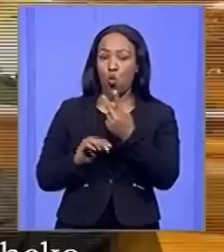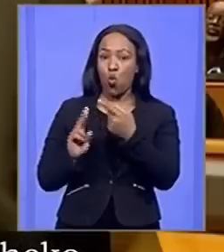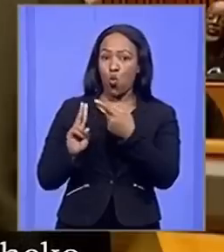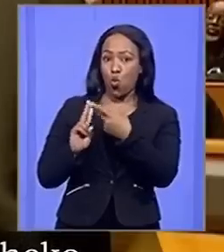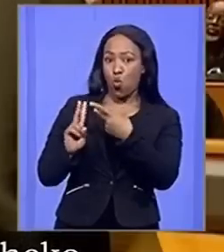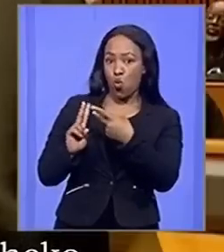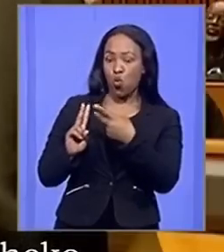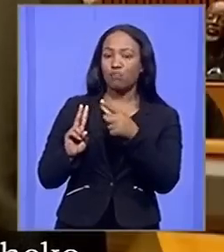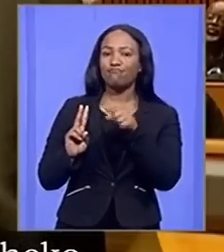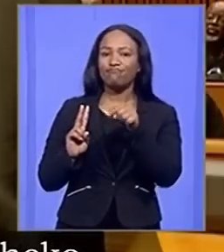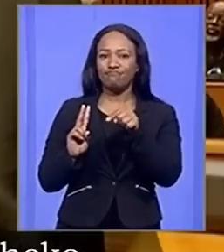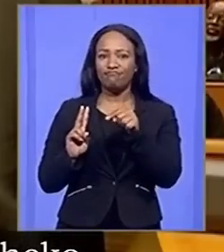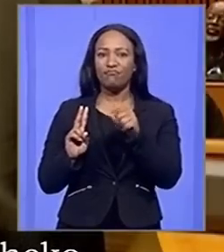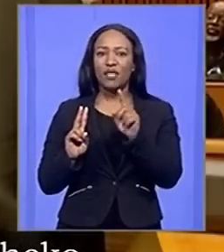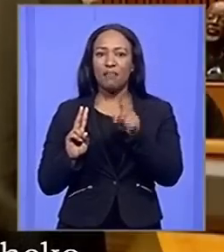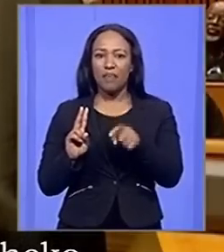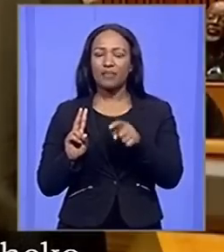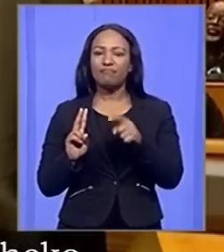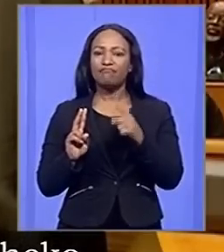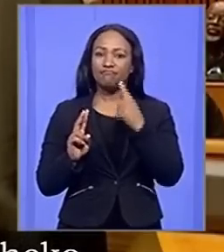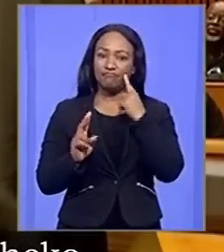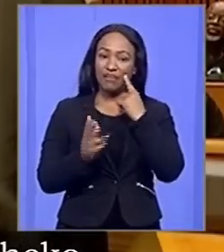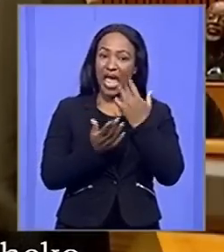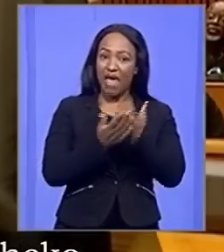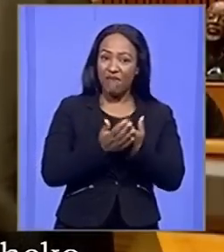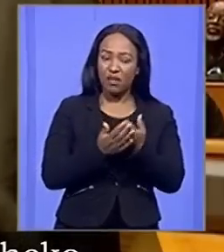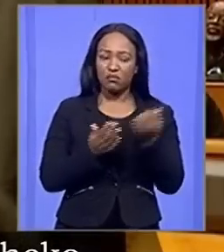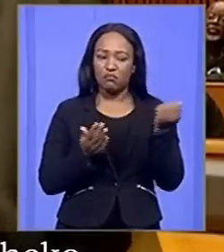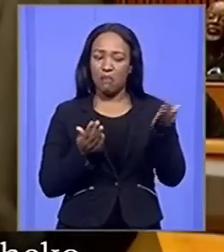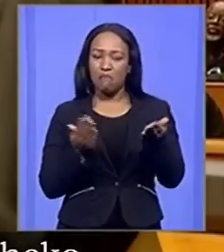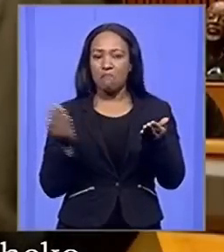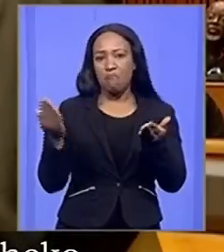Mphephu Ramapulane ba tlala bohlatse bja bona mo bekeng ye.